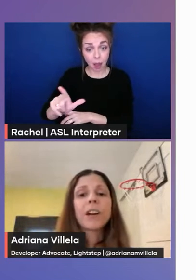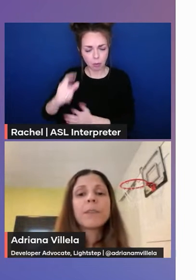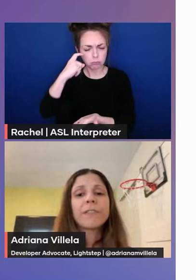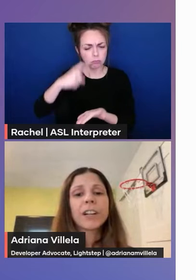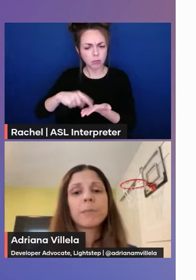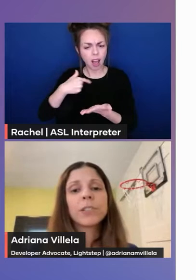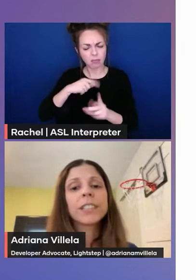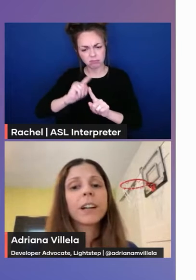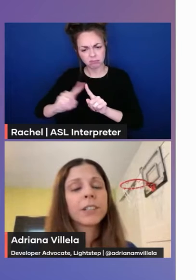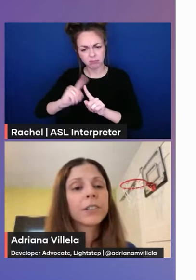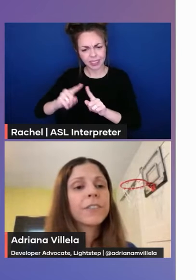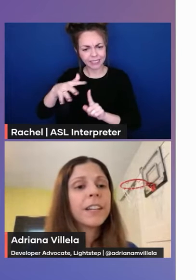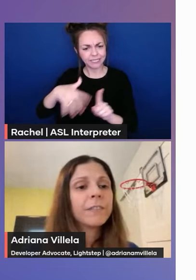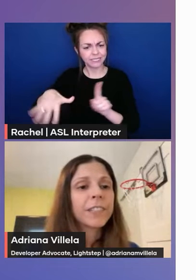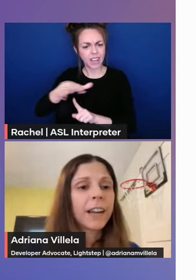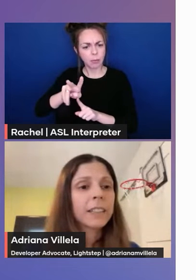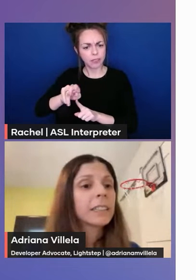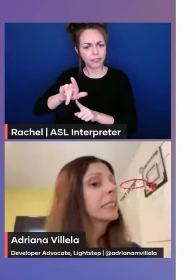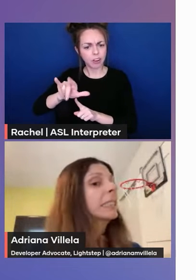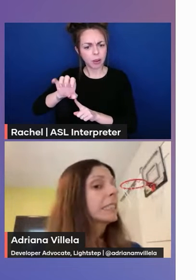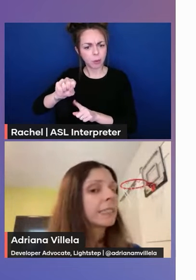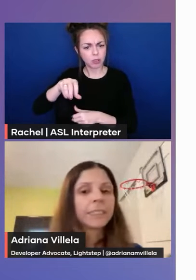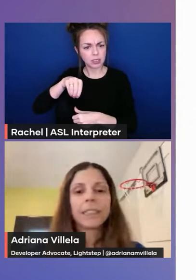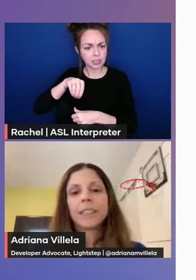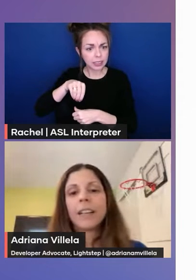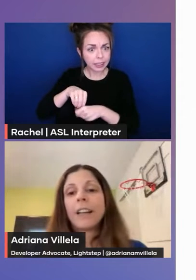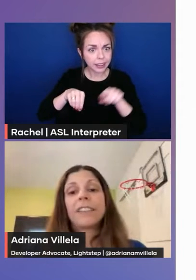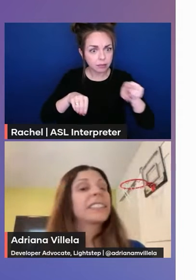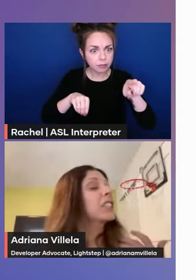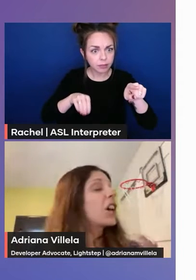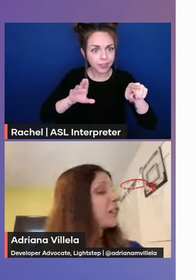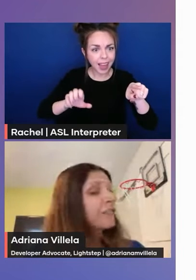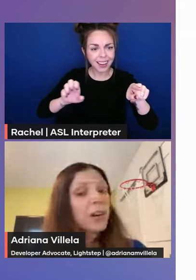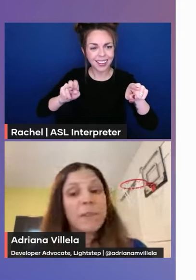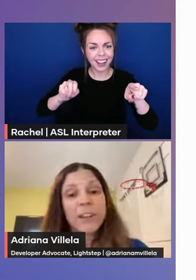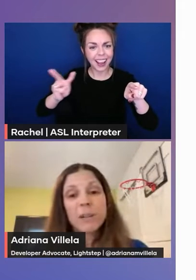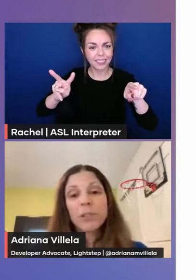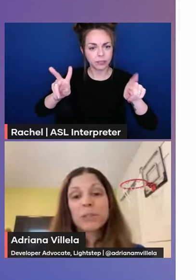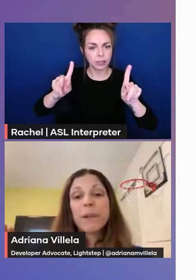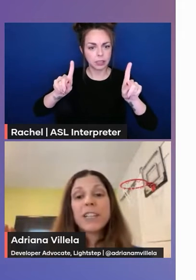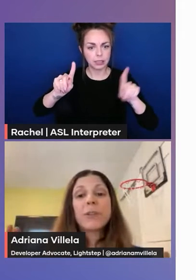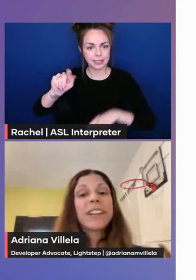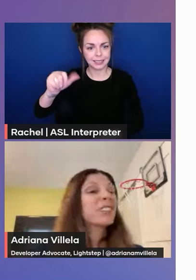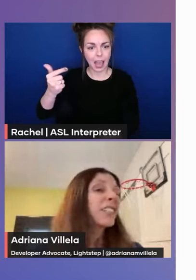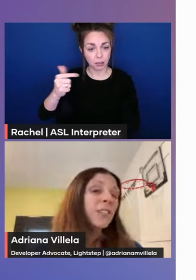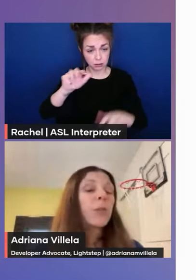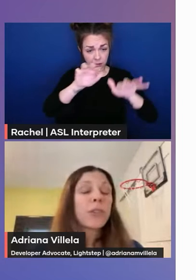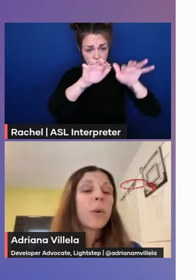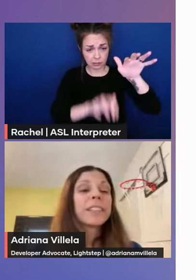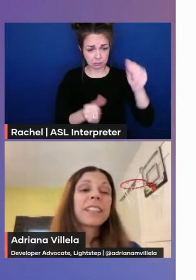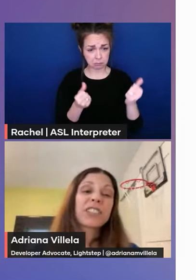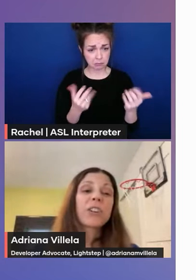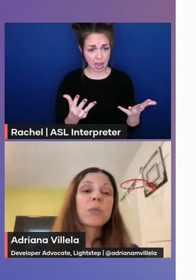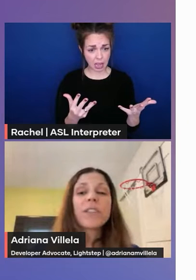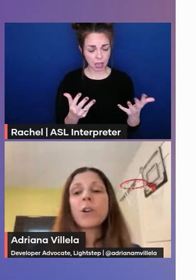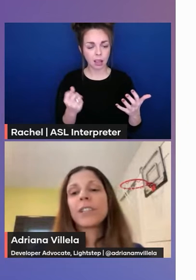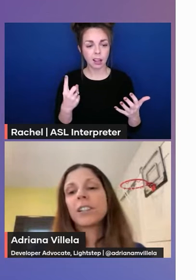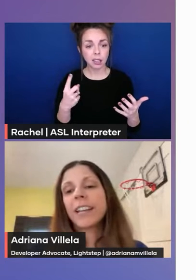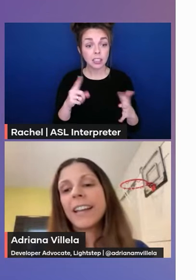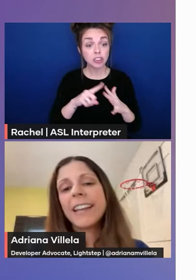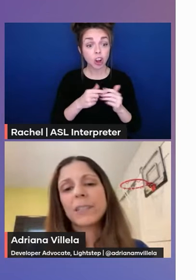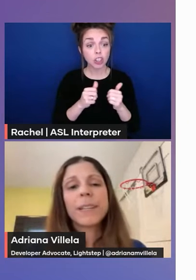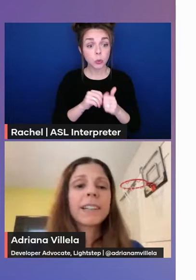of environment variables under the env tag. That's a lot of environment variables, but you can actually ignore the ones that start